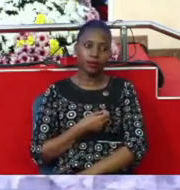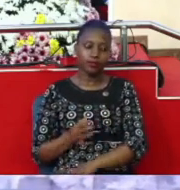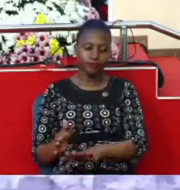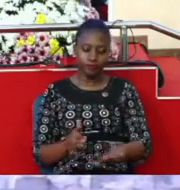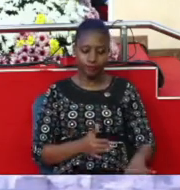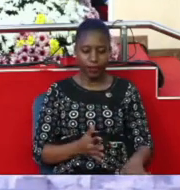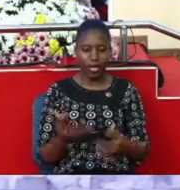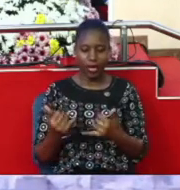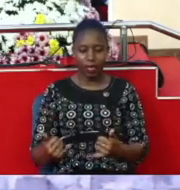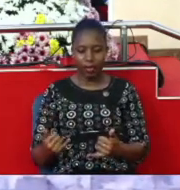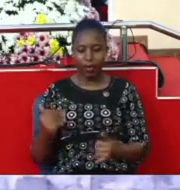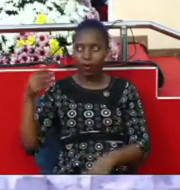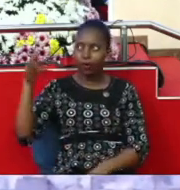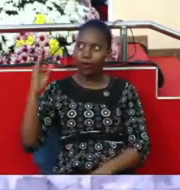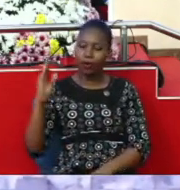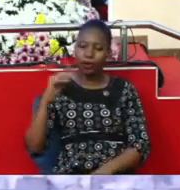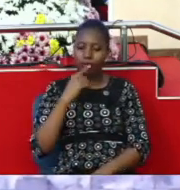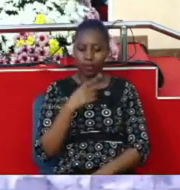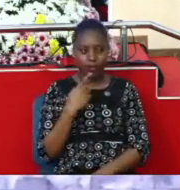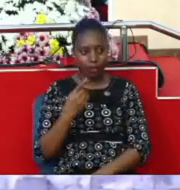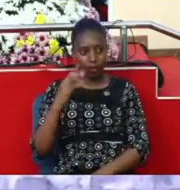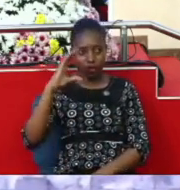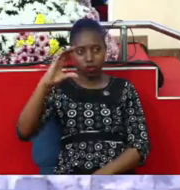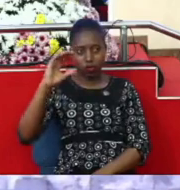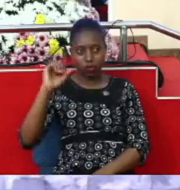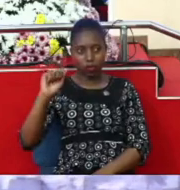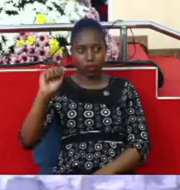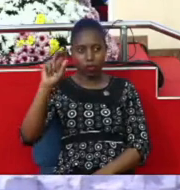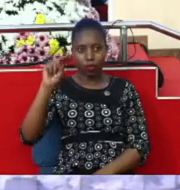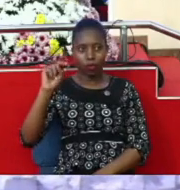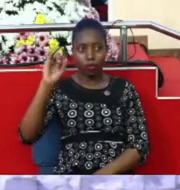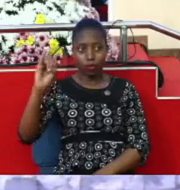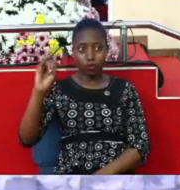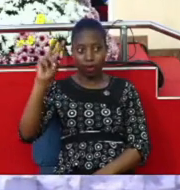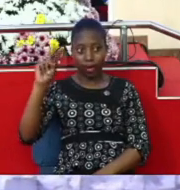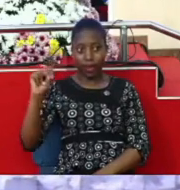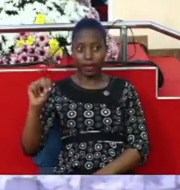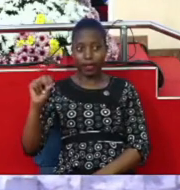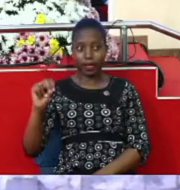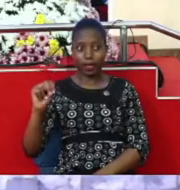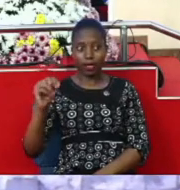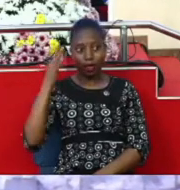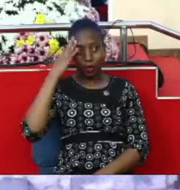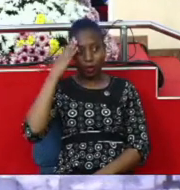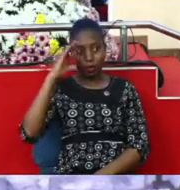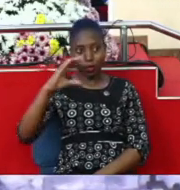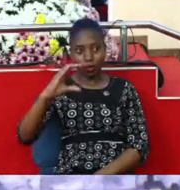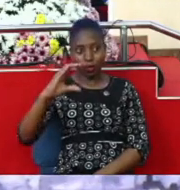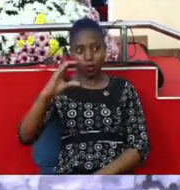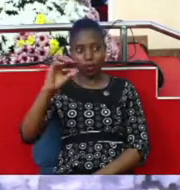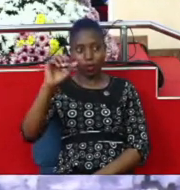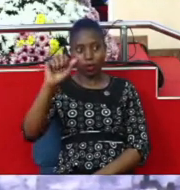happening. But you know, unless we deal with the sin, which is still crouching, it is